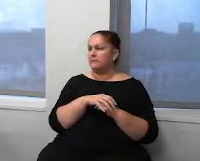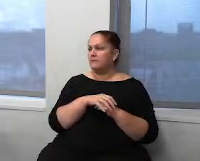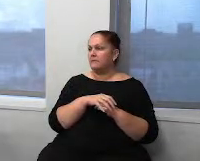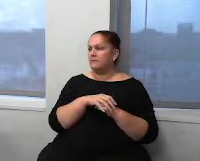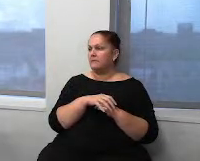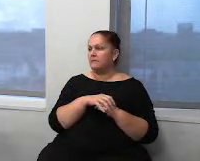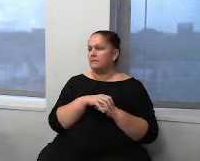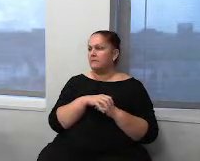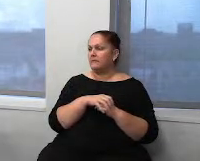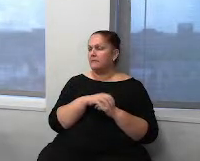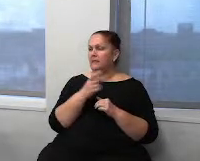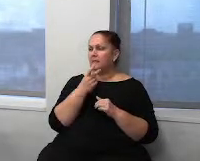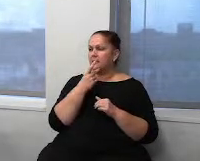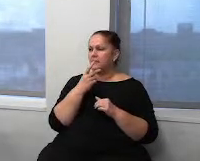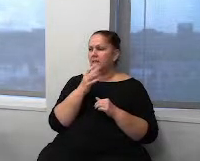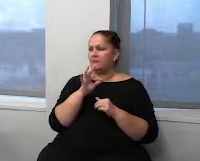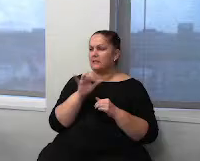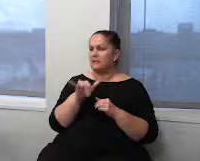year?